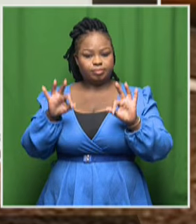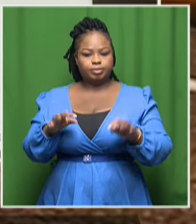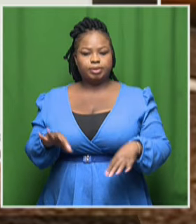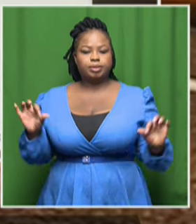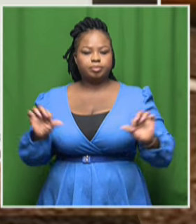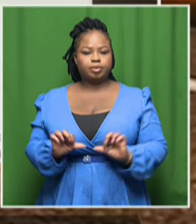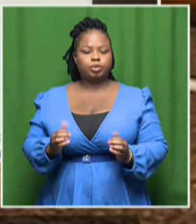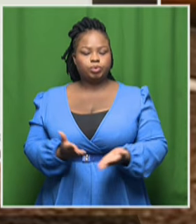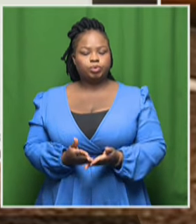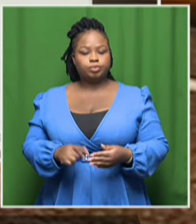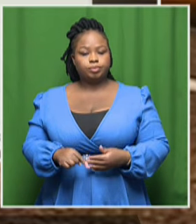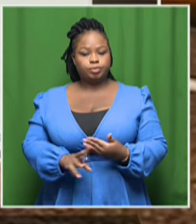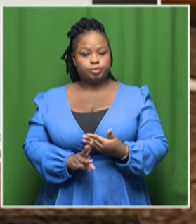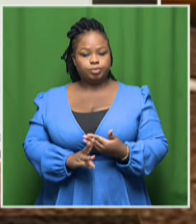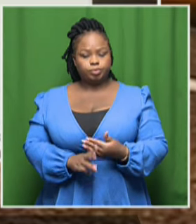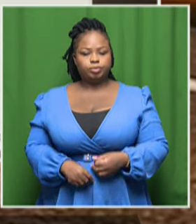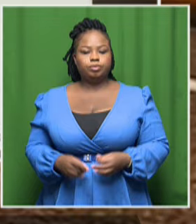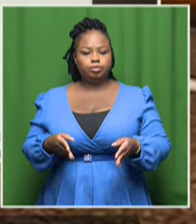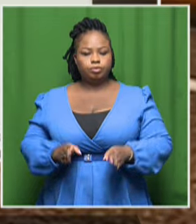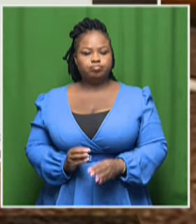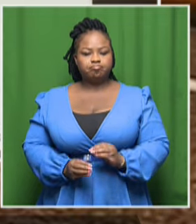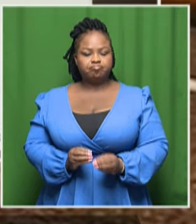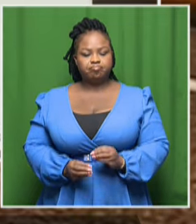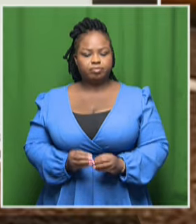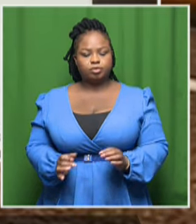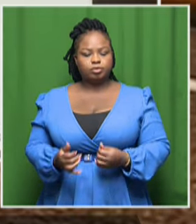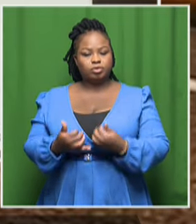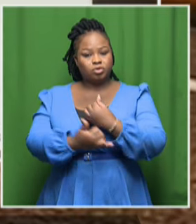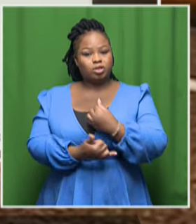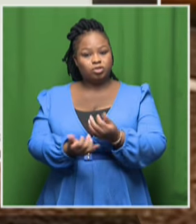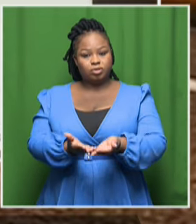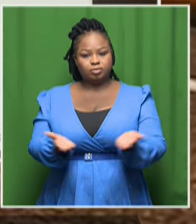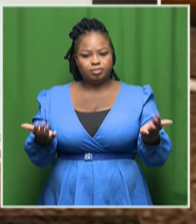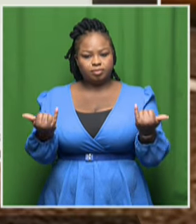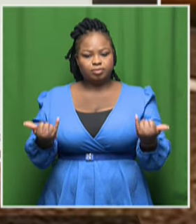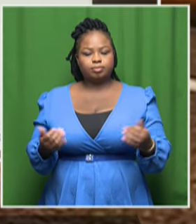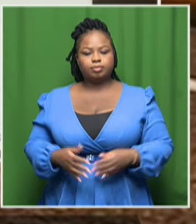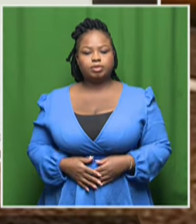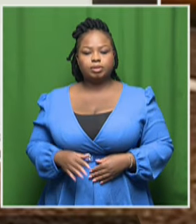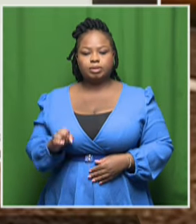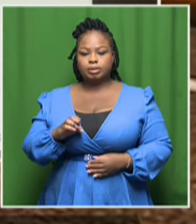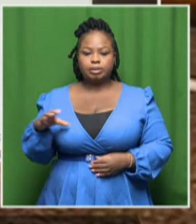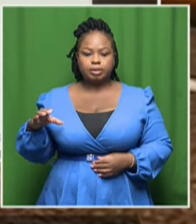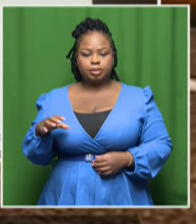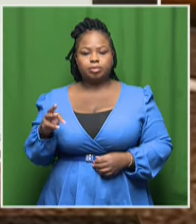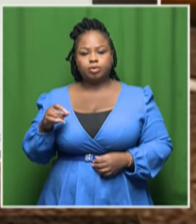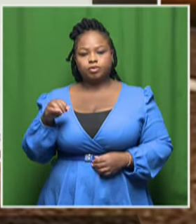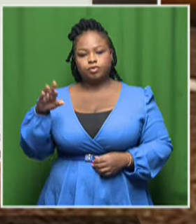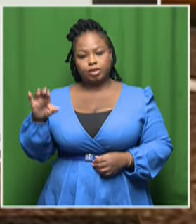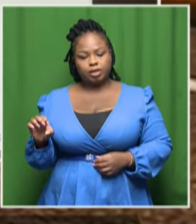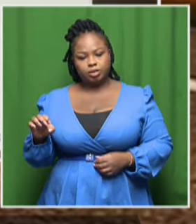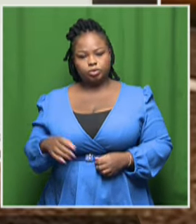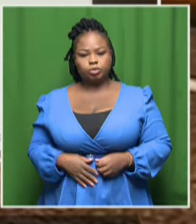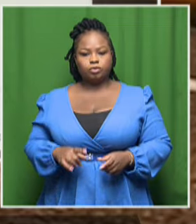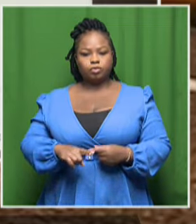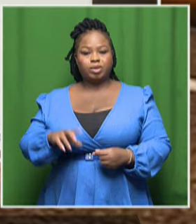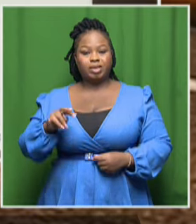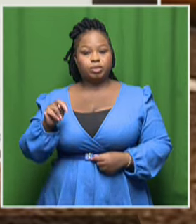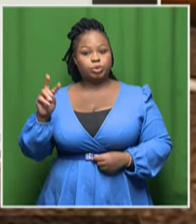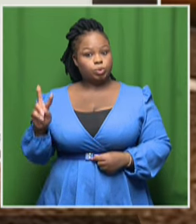school this week. We're certainly back to roadworks all over the country, and a couple of the big ones I've pulled out for you. Eastern Cape, Mount Frere through to Mount Aleph on the